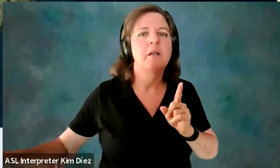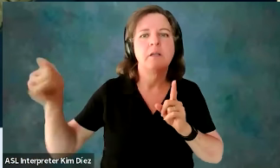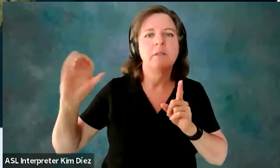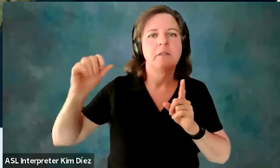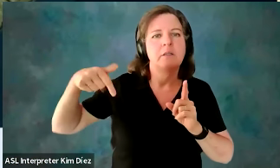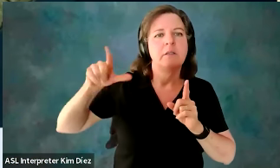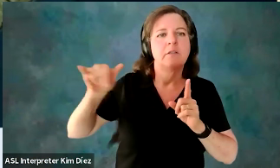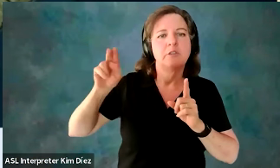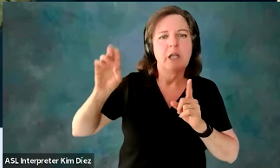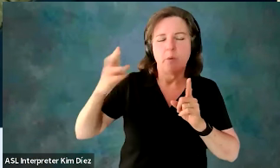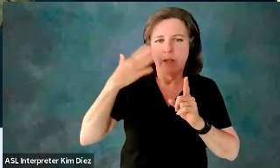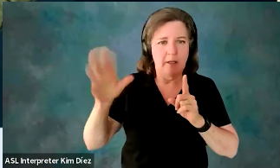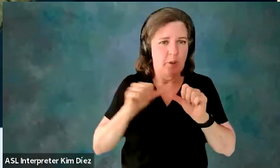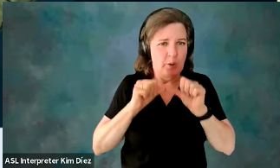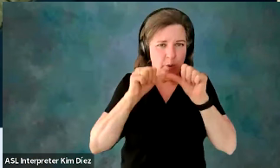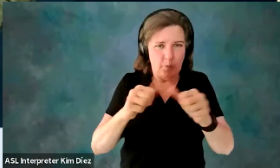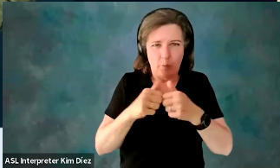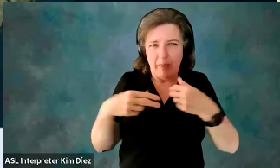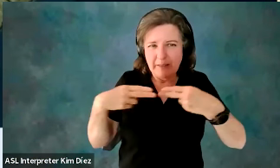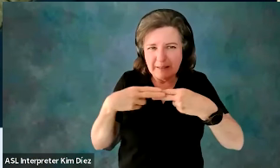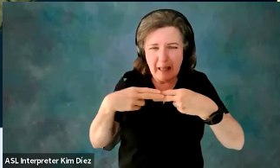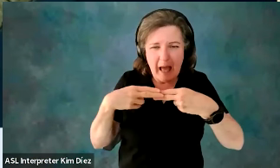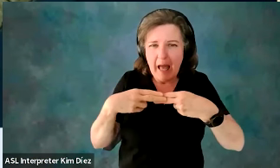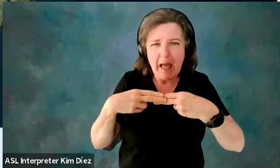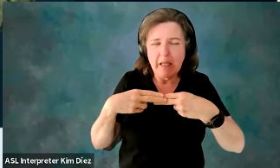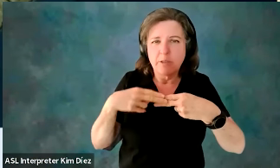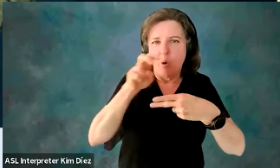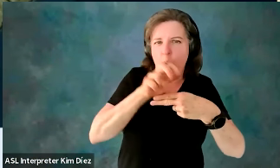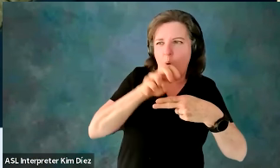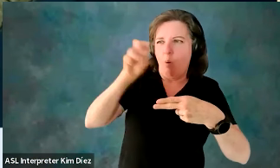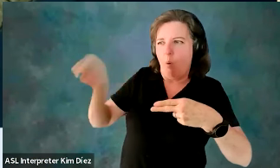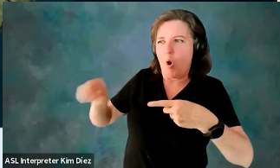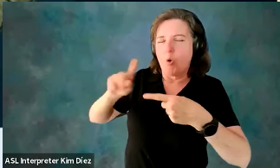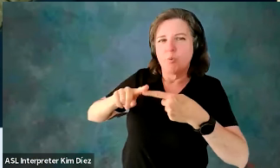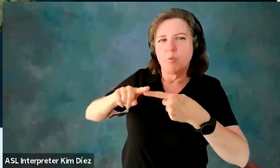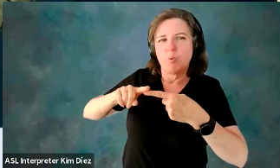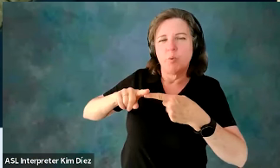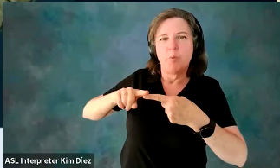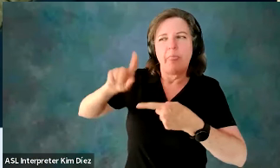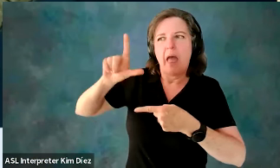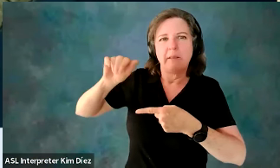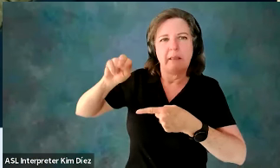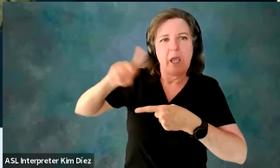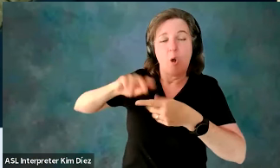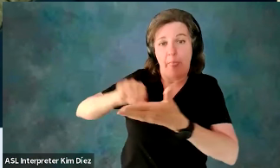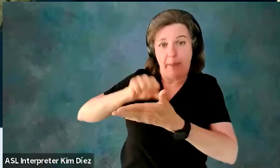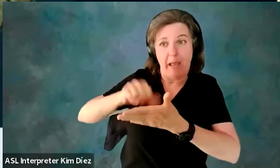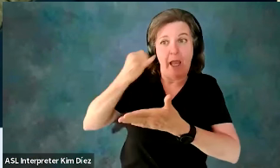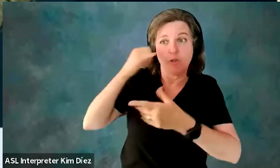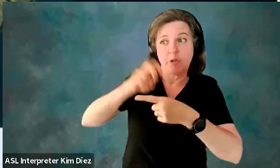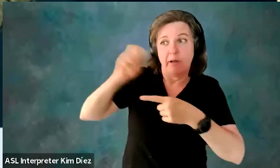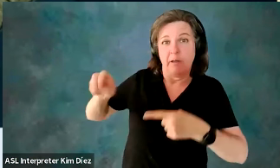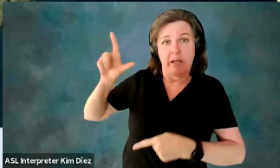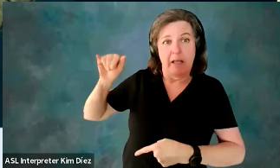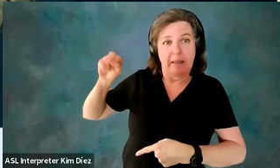I don't know if you're going to continue with the slides or you're going to be going to the link directly. You need to share